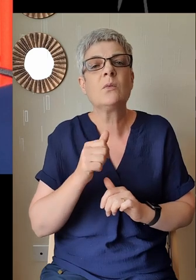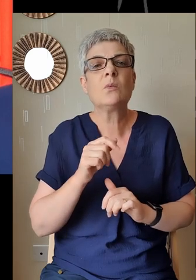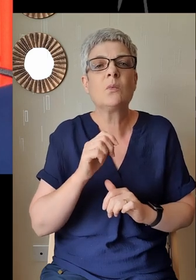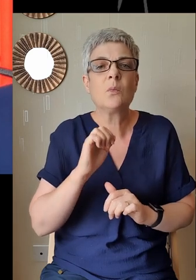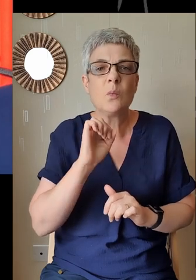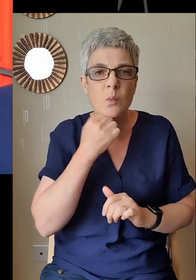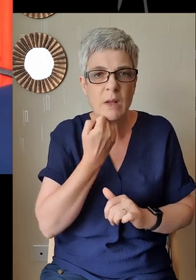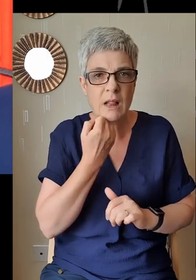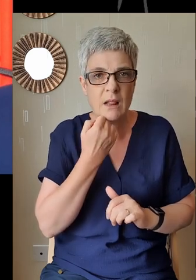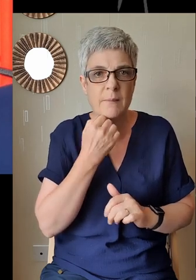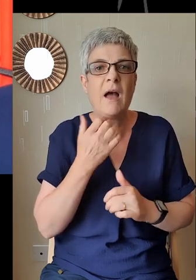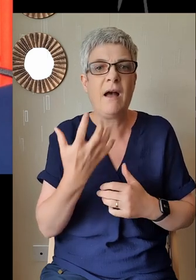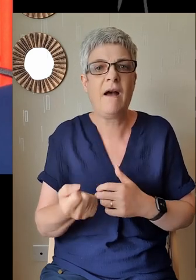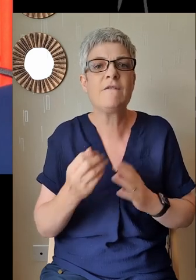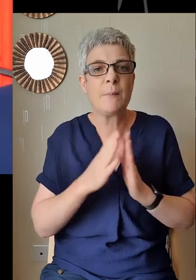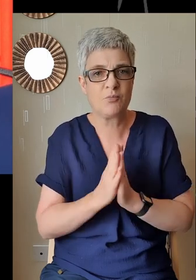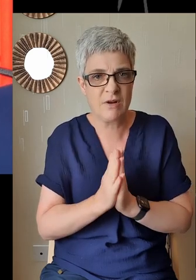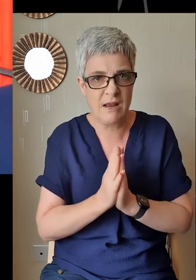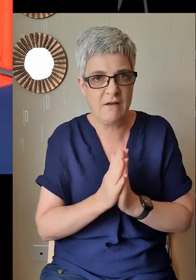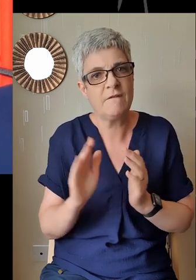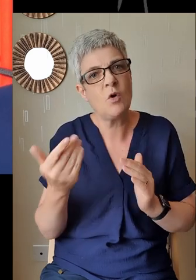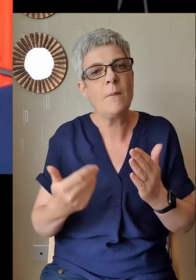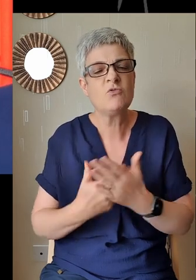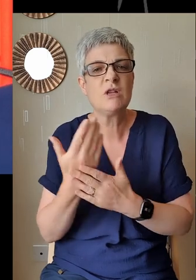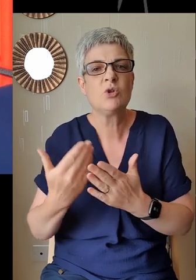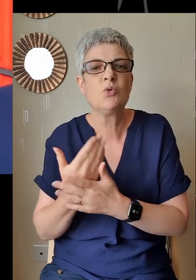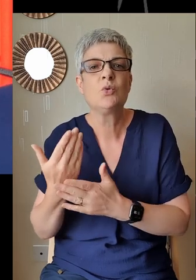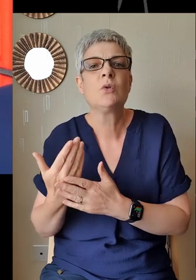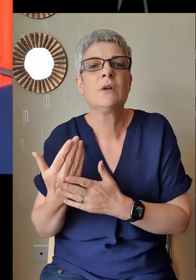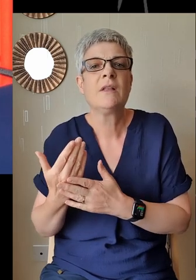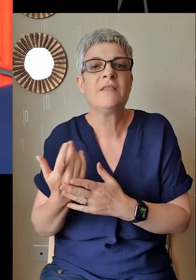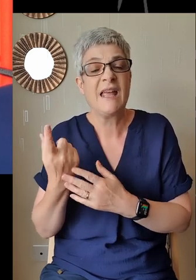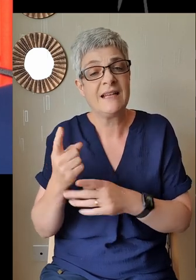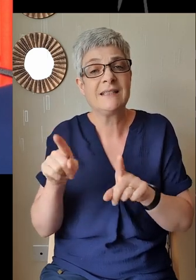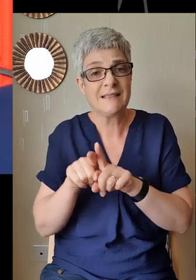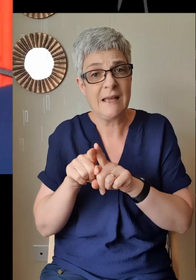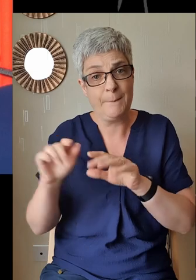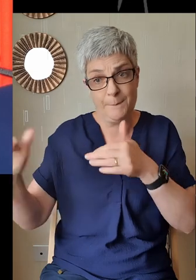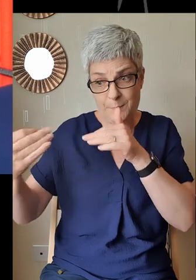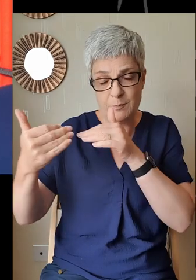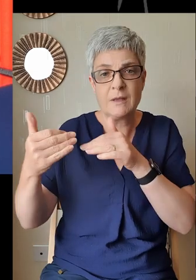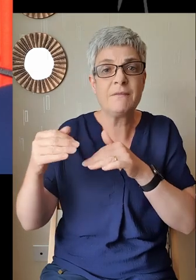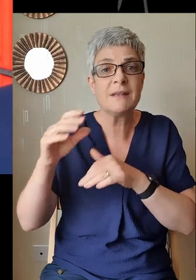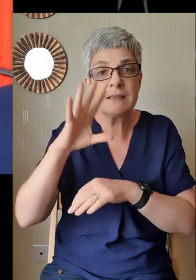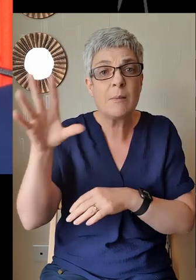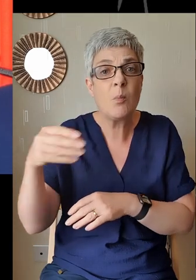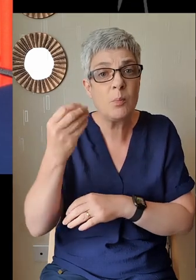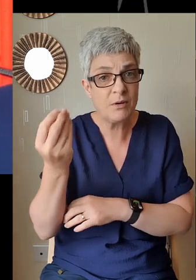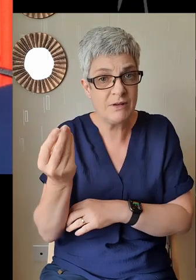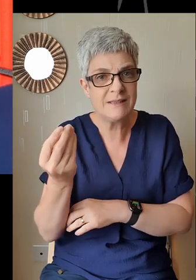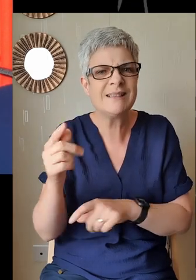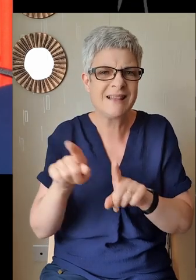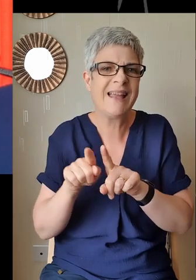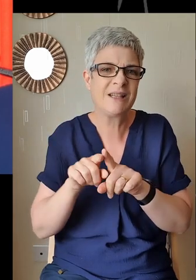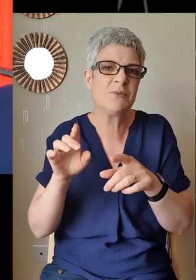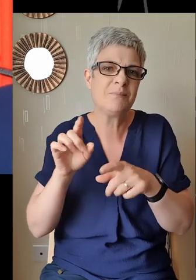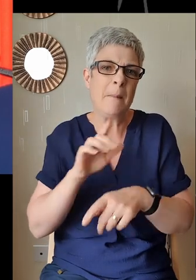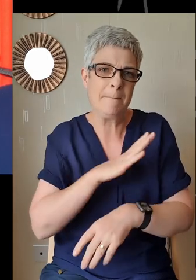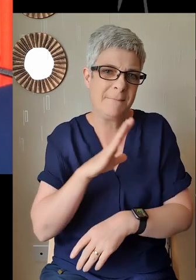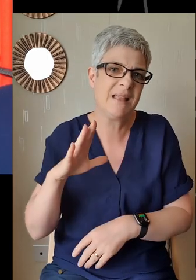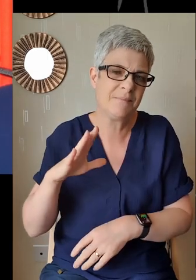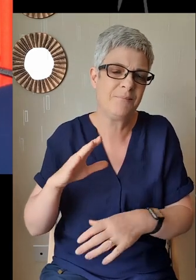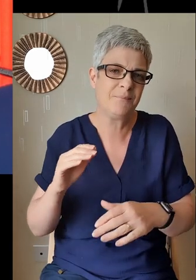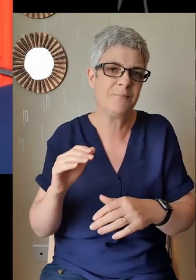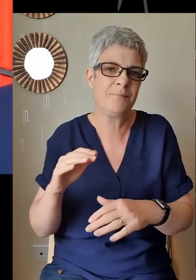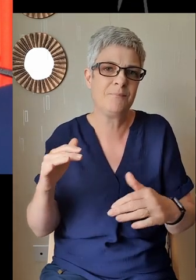Renew. And then, keeping in step with the Spirit, as I say, is something of a military word. So we'll close